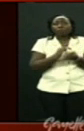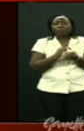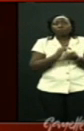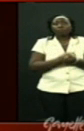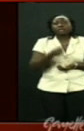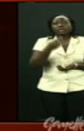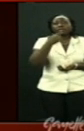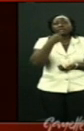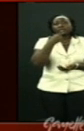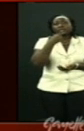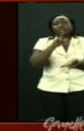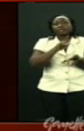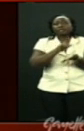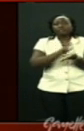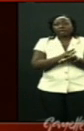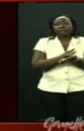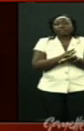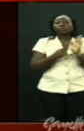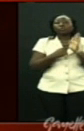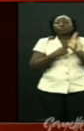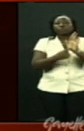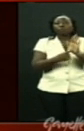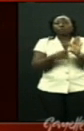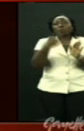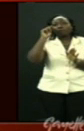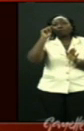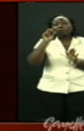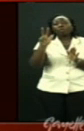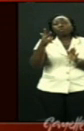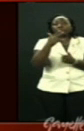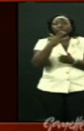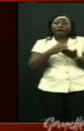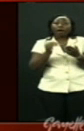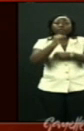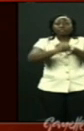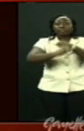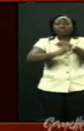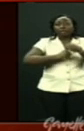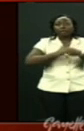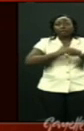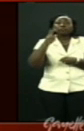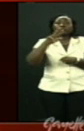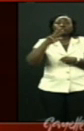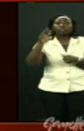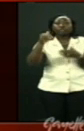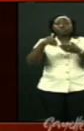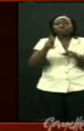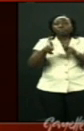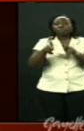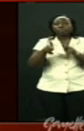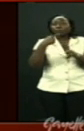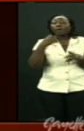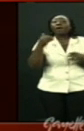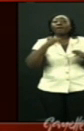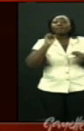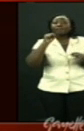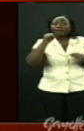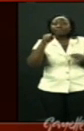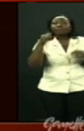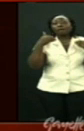AIDS Secretariat in Antigua show for the third quarter of 2009, there were 33 new people testing positive for the